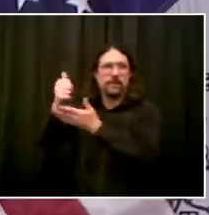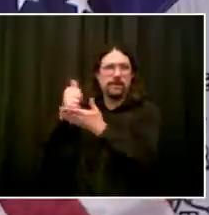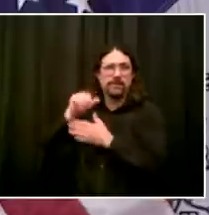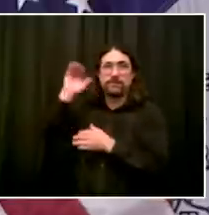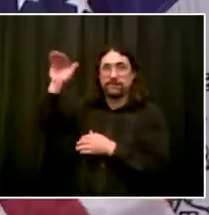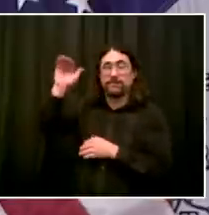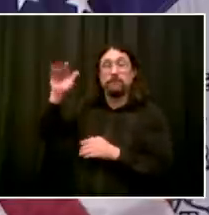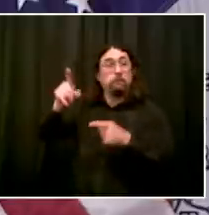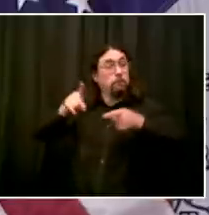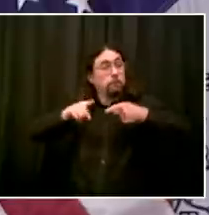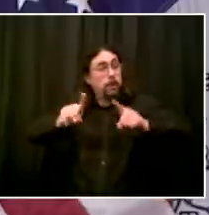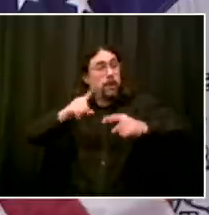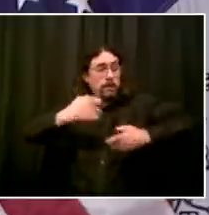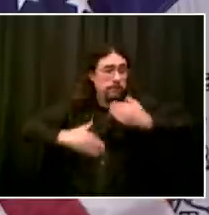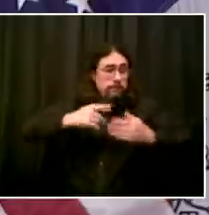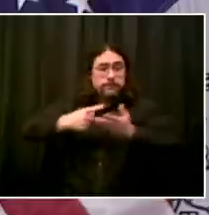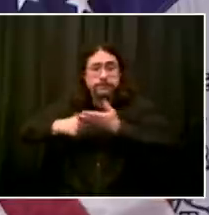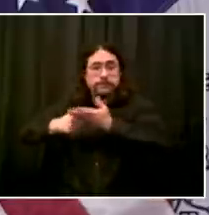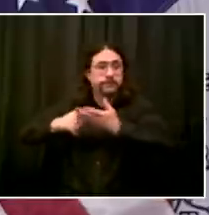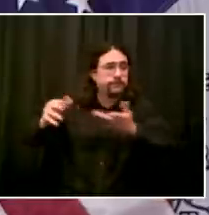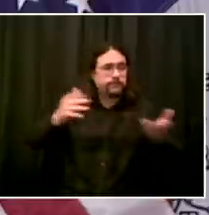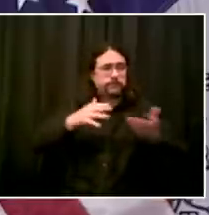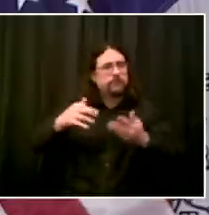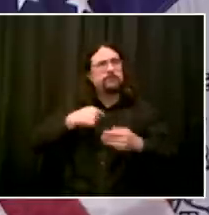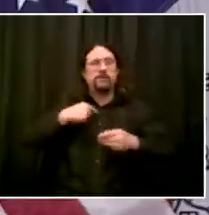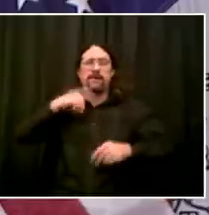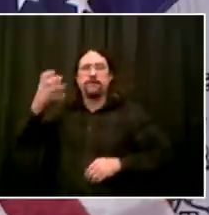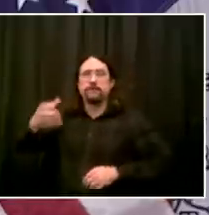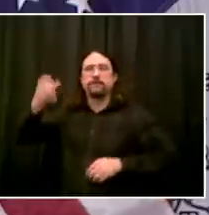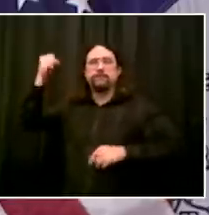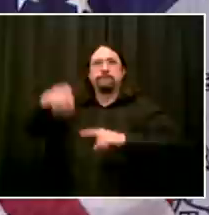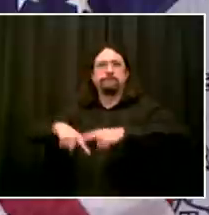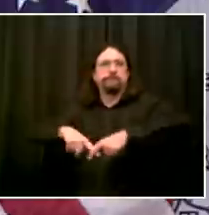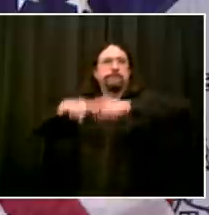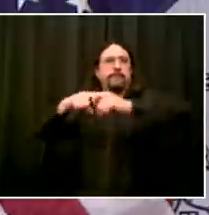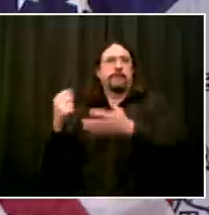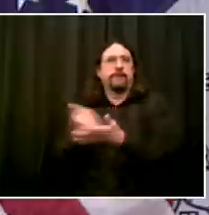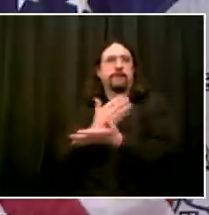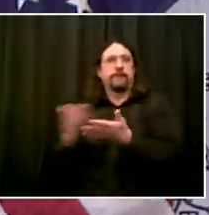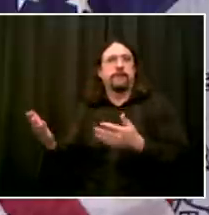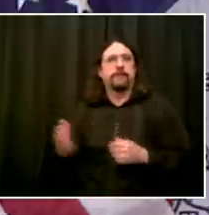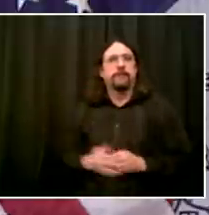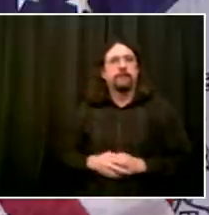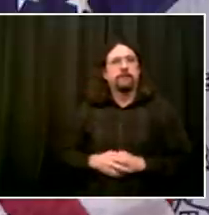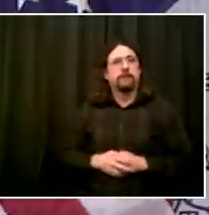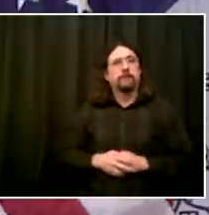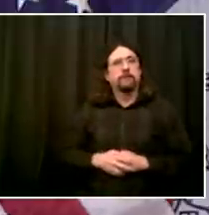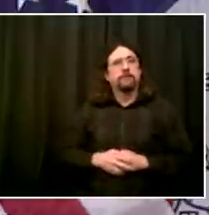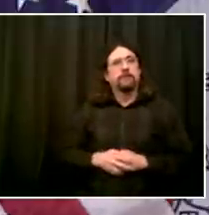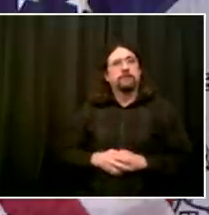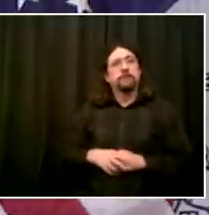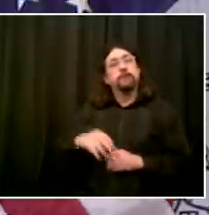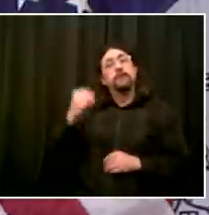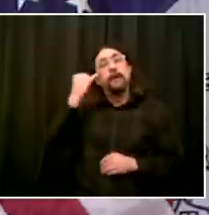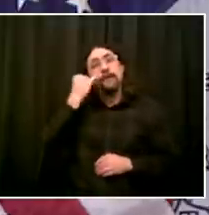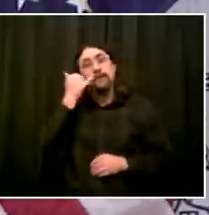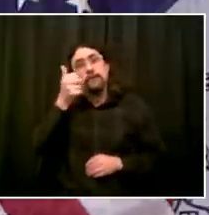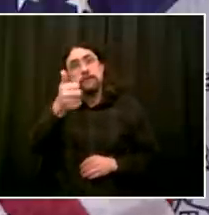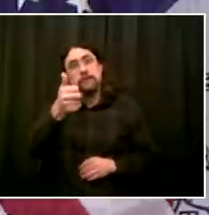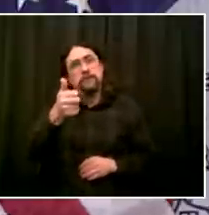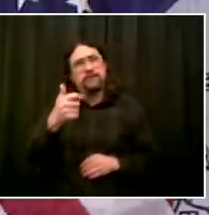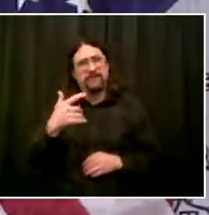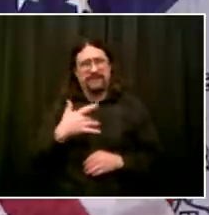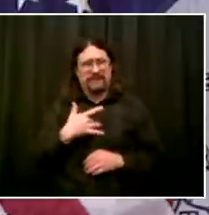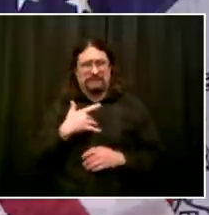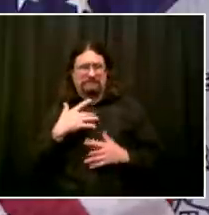counsel. So anybody who fears an eviction right now should call 311, and if we can give you free counsel, we will. But I think it should be a